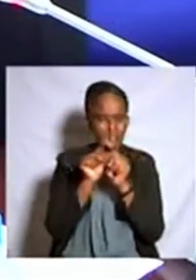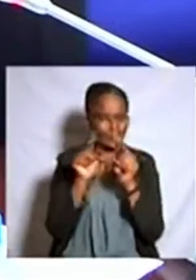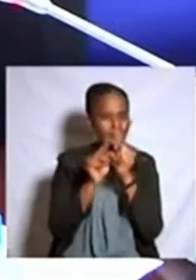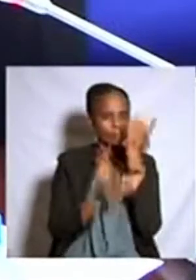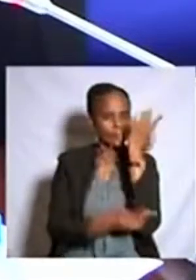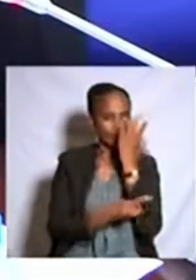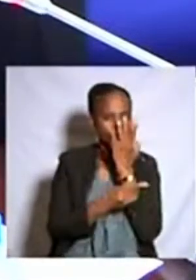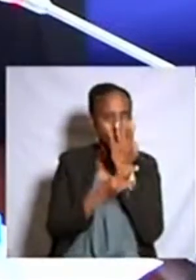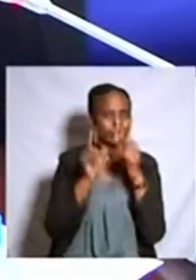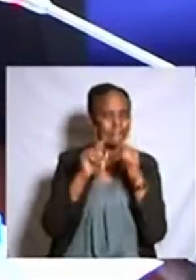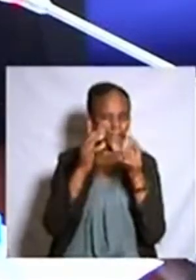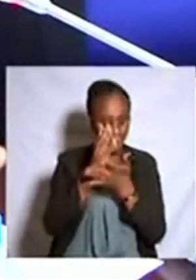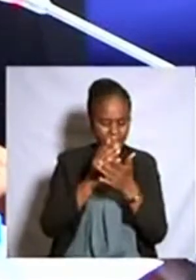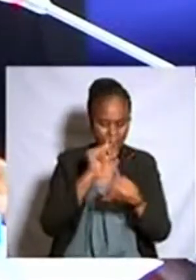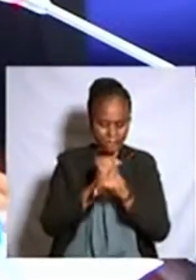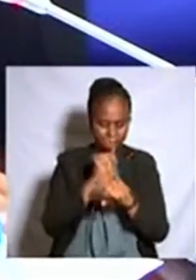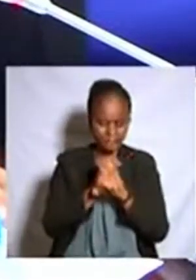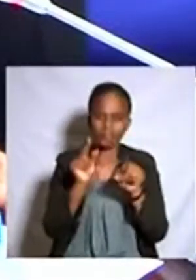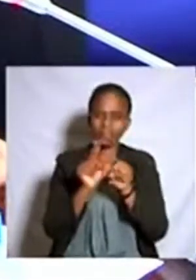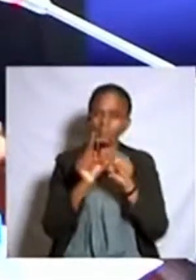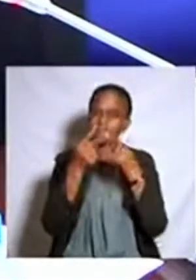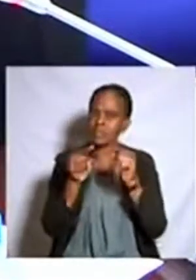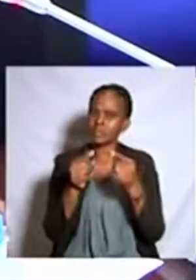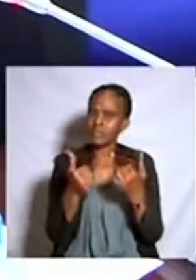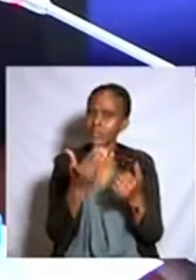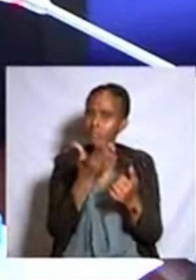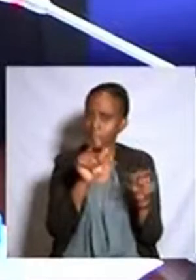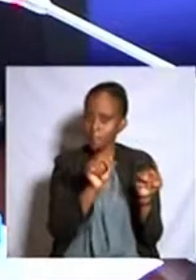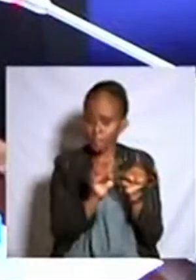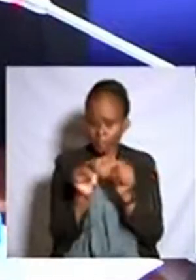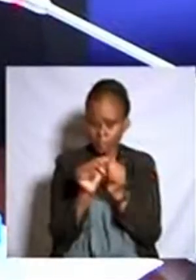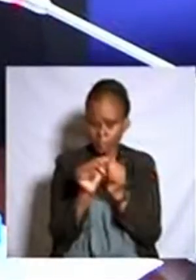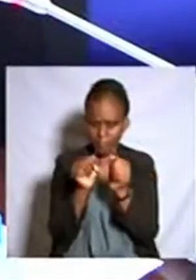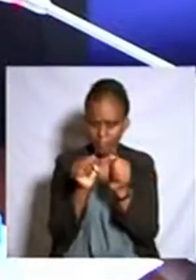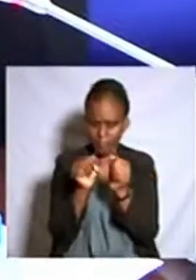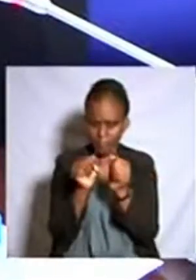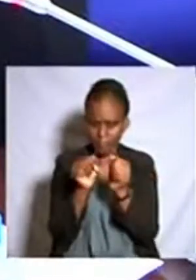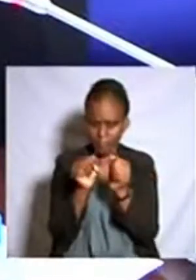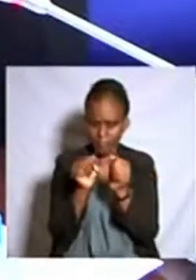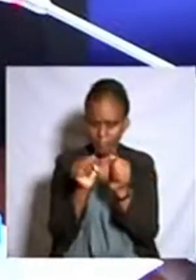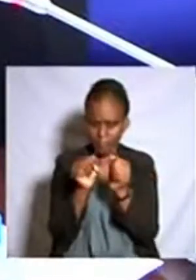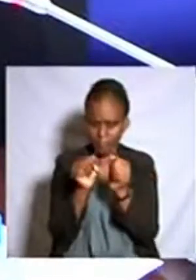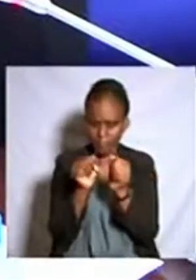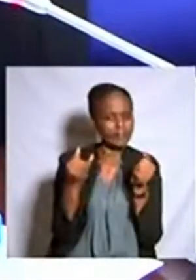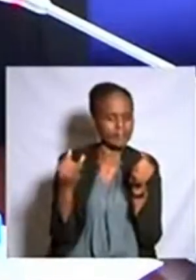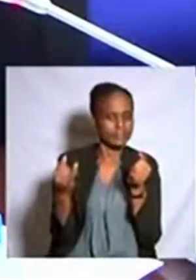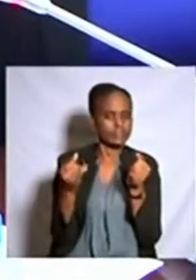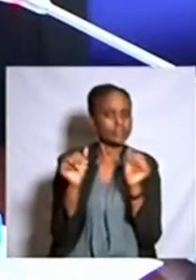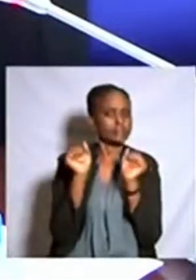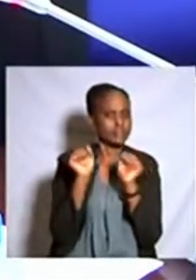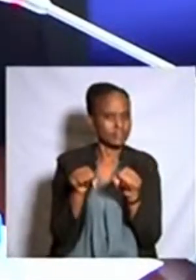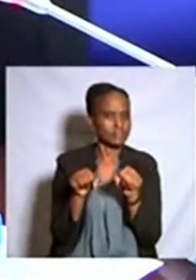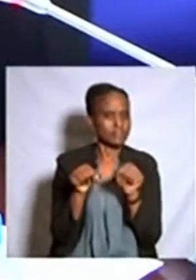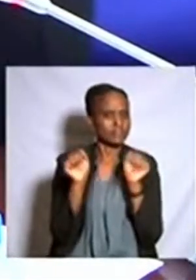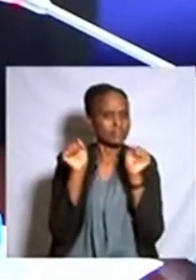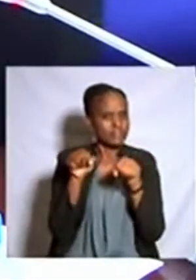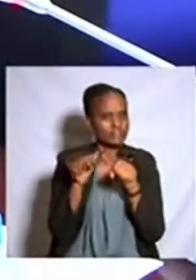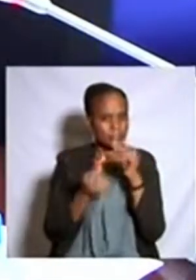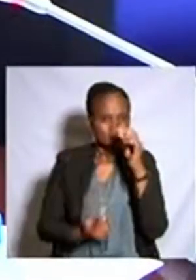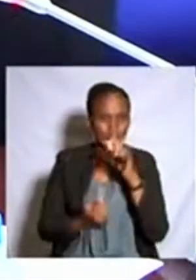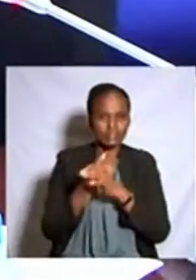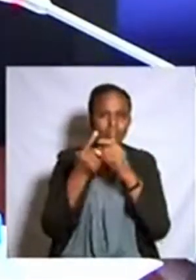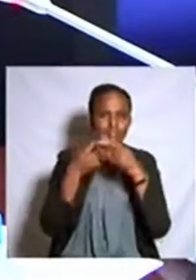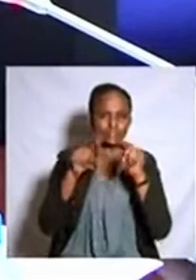developed, but some perfection also takes place as the system being used, because other issues may arise in the course